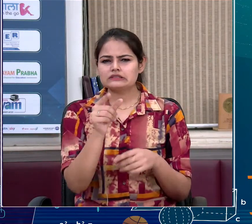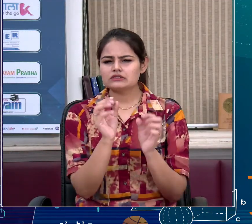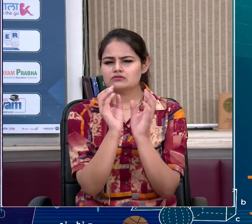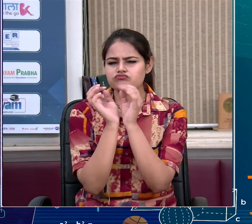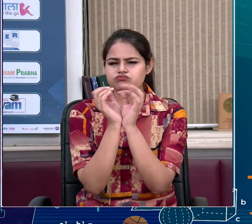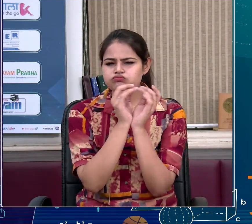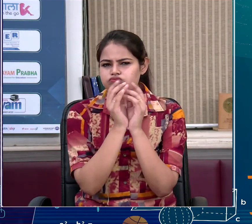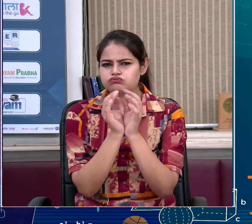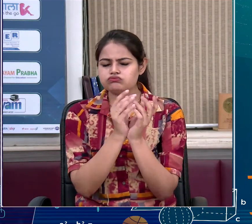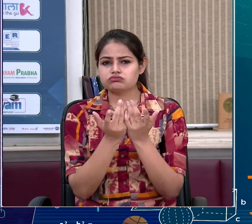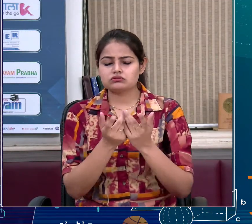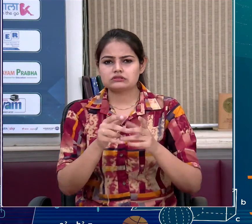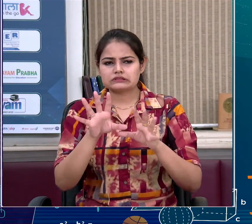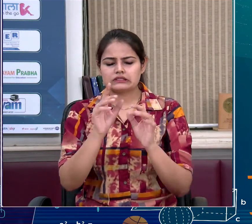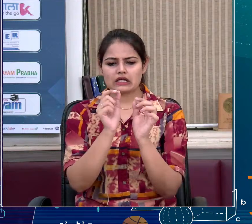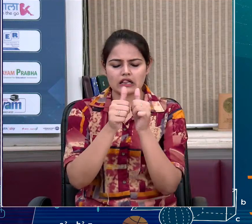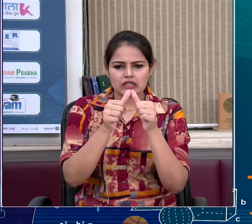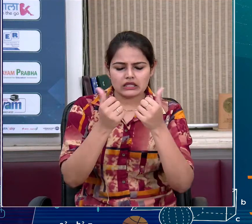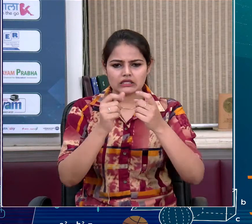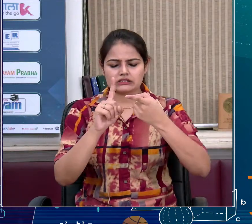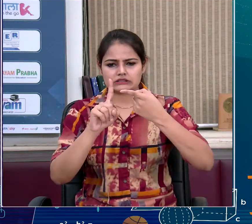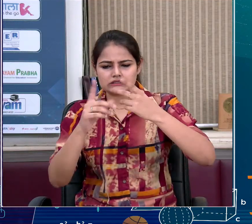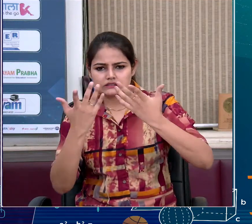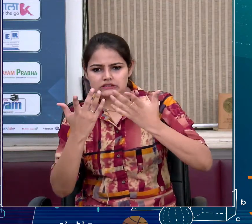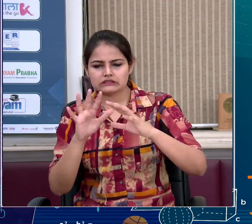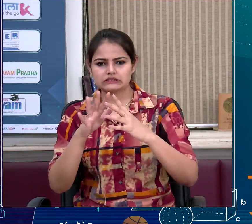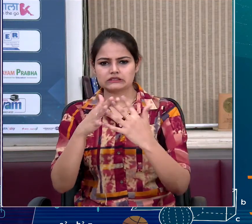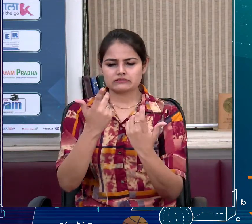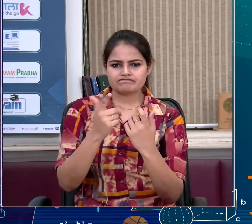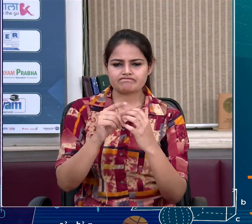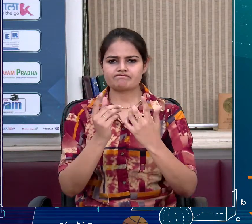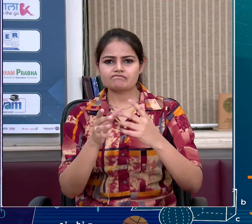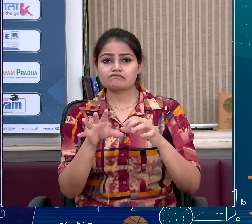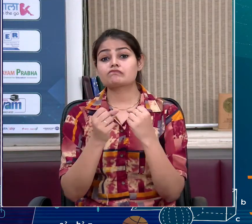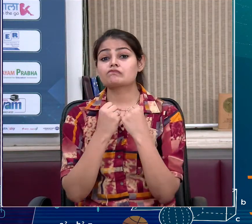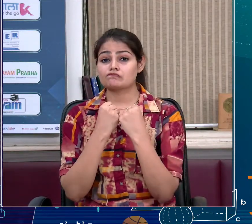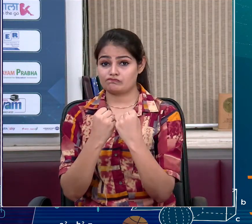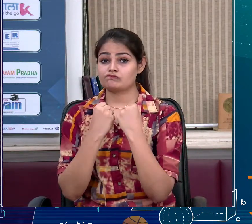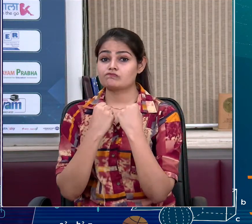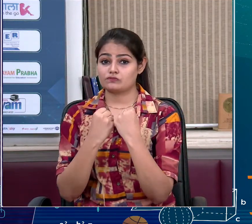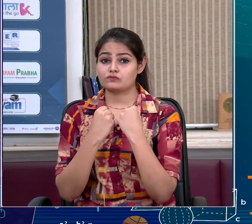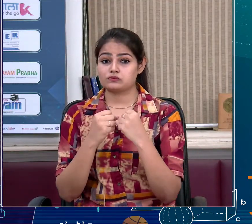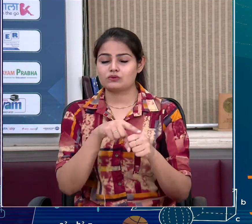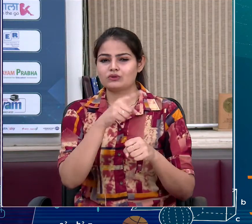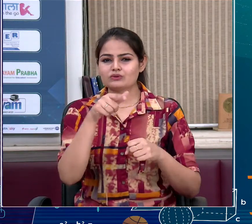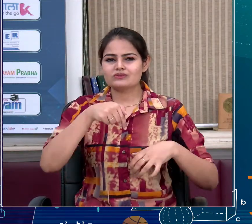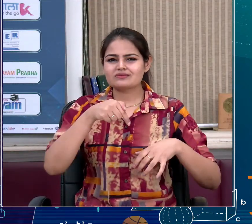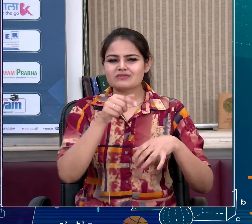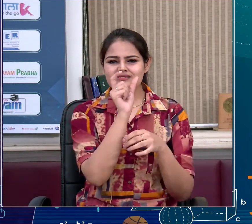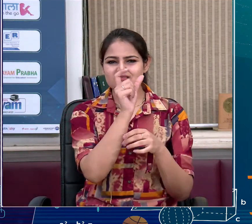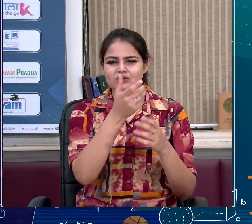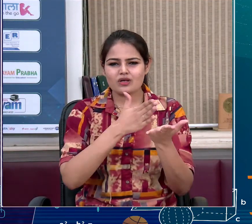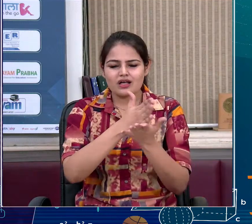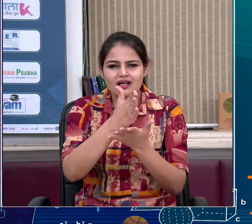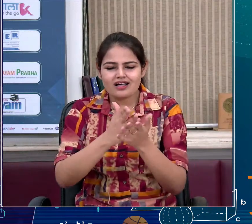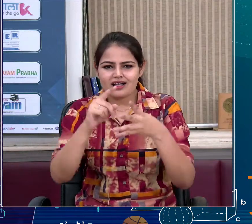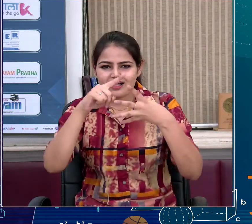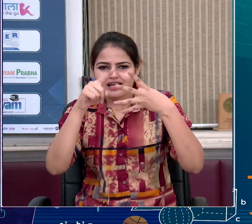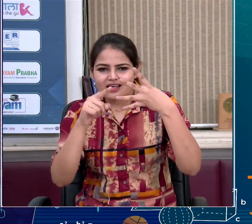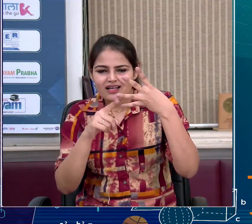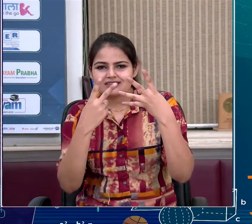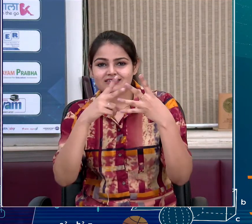and maybe one E or A, just strikes off that 1 mark from them. So giving these options would also make them confident